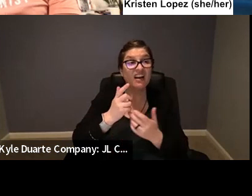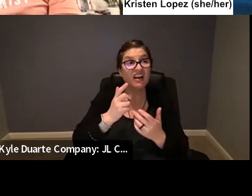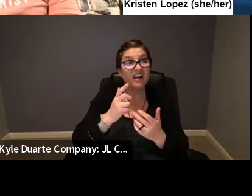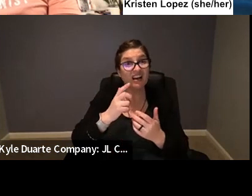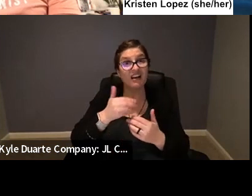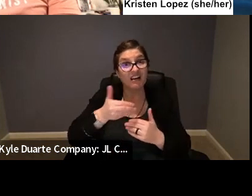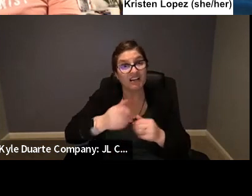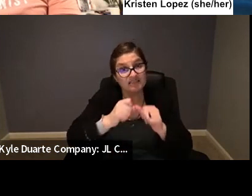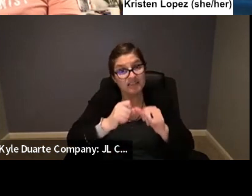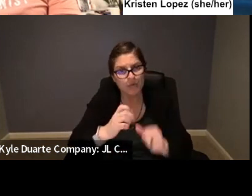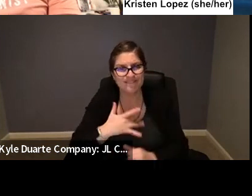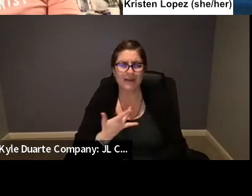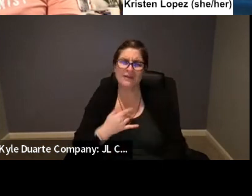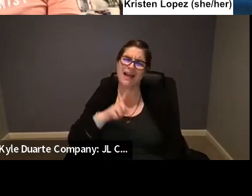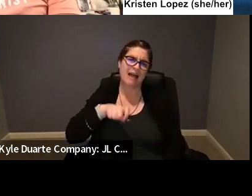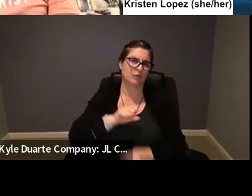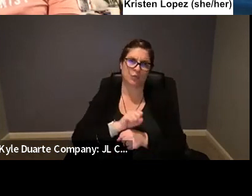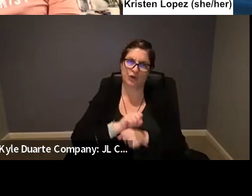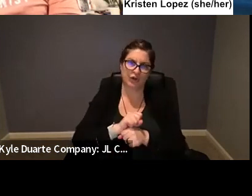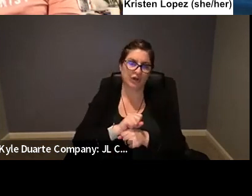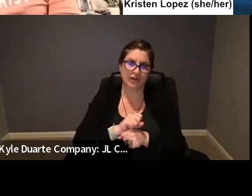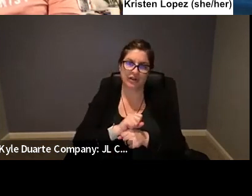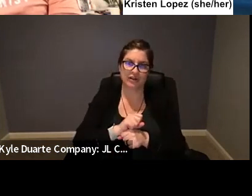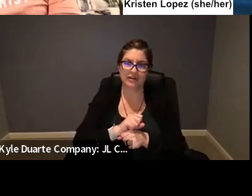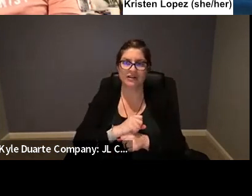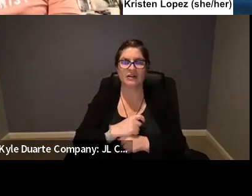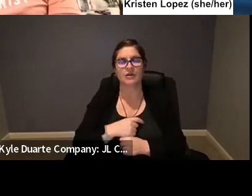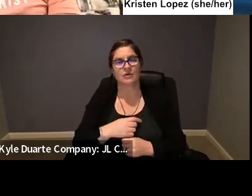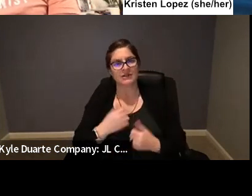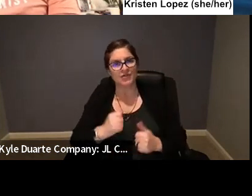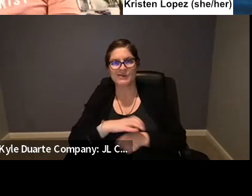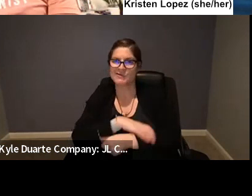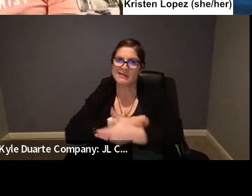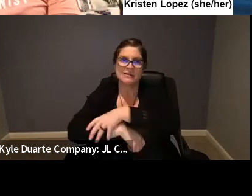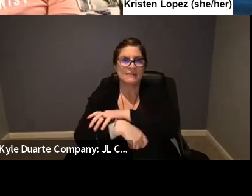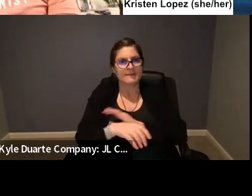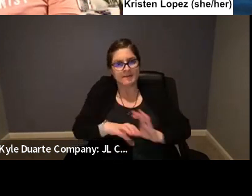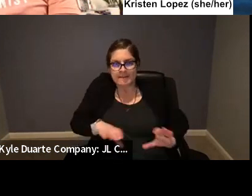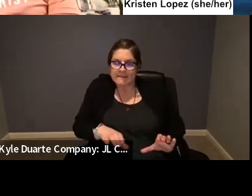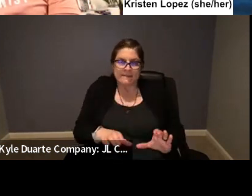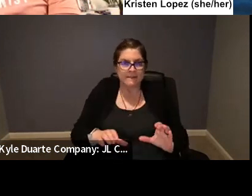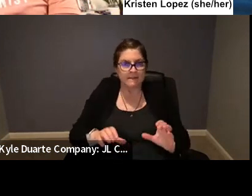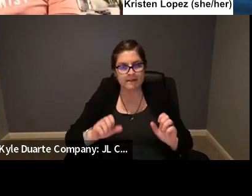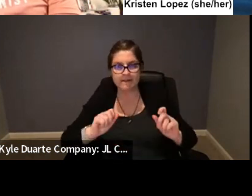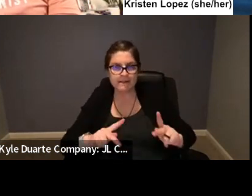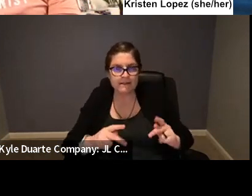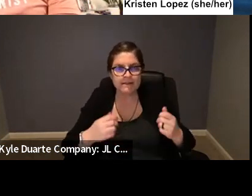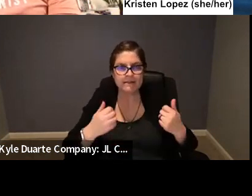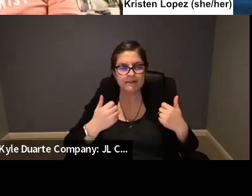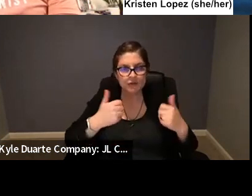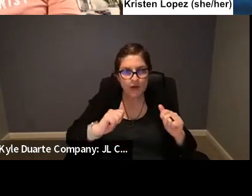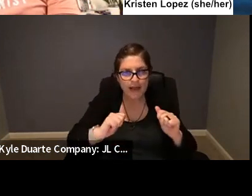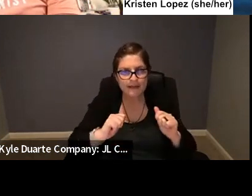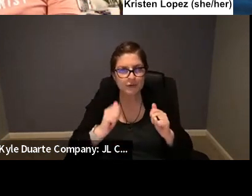have to get back to work. And we've really kind of upped our game in terms of, you know, media,